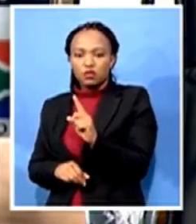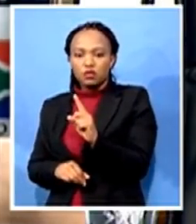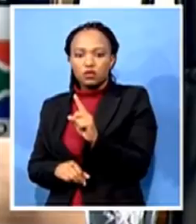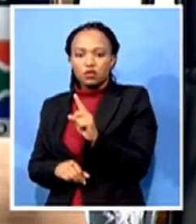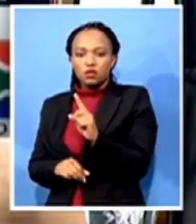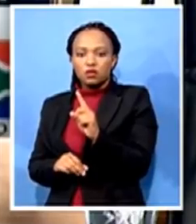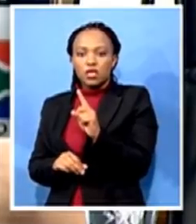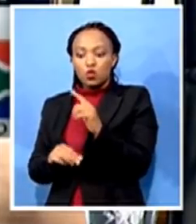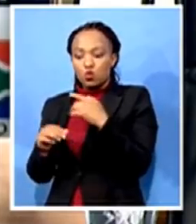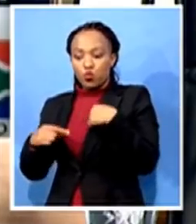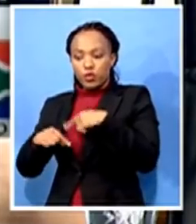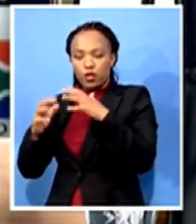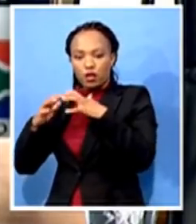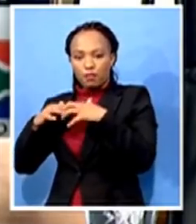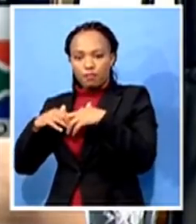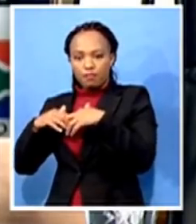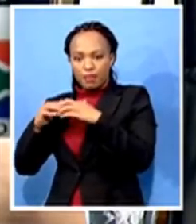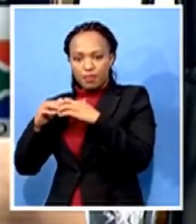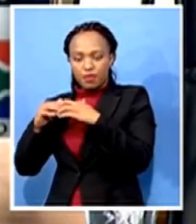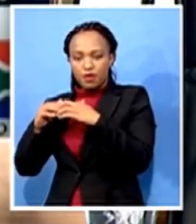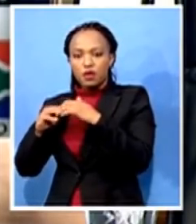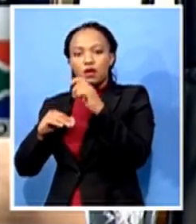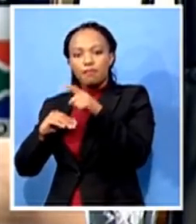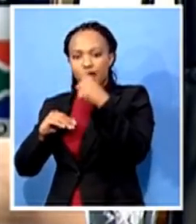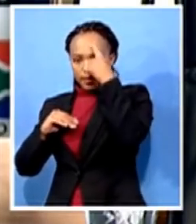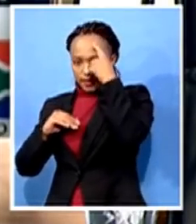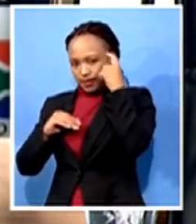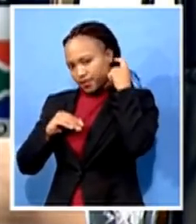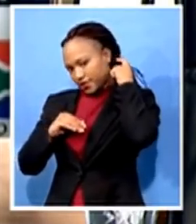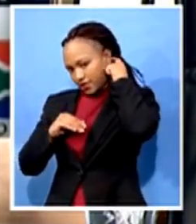should take into consideration the